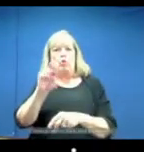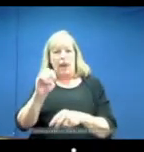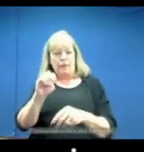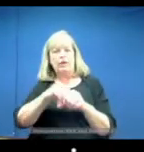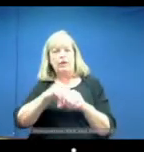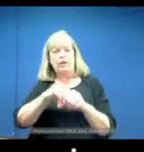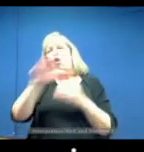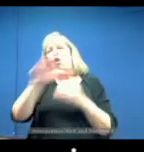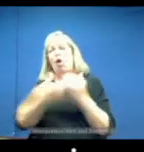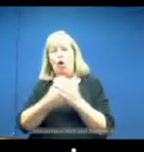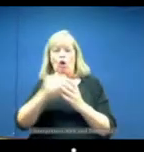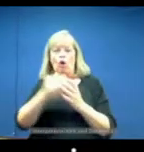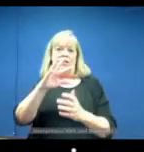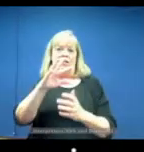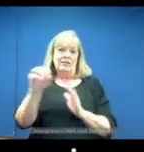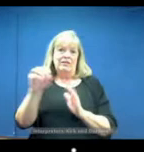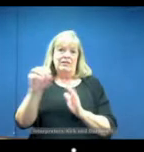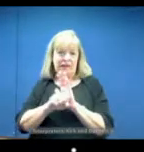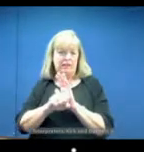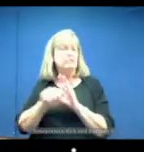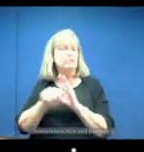prove varies.